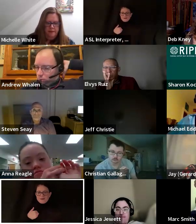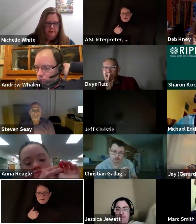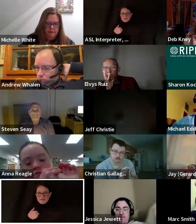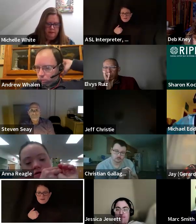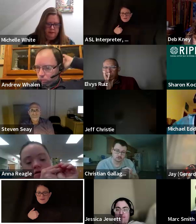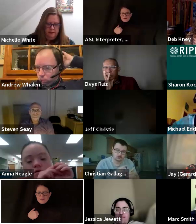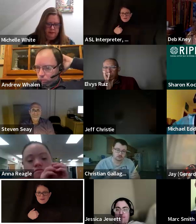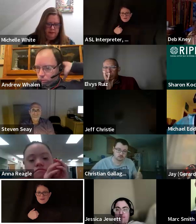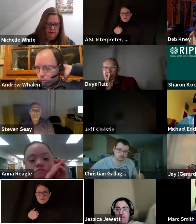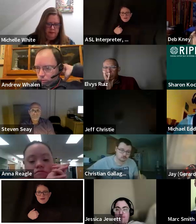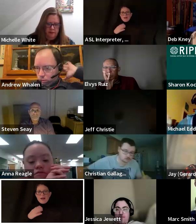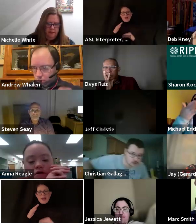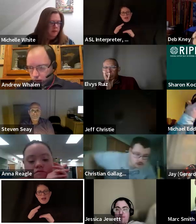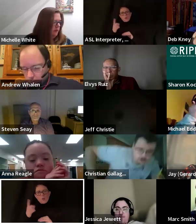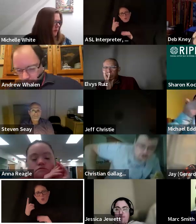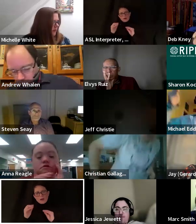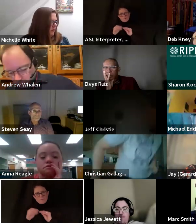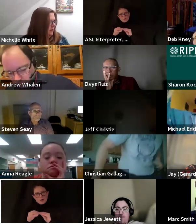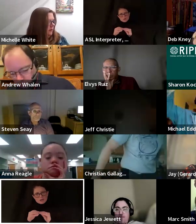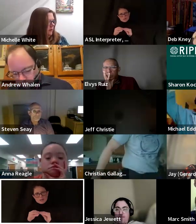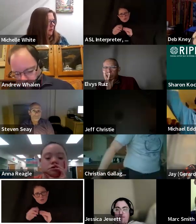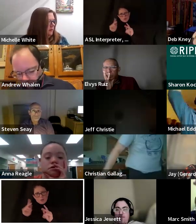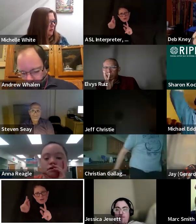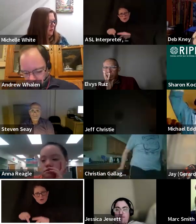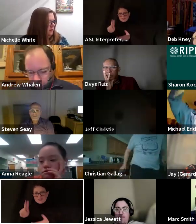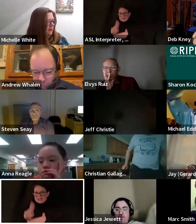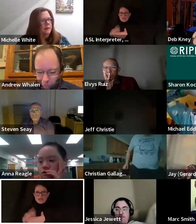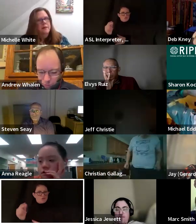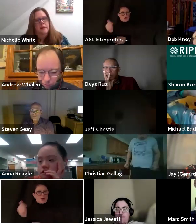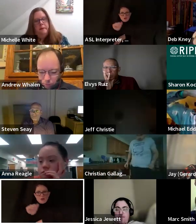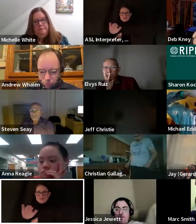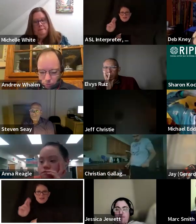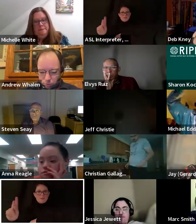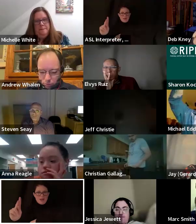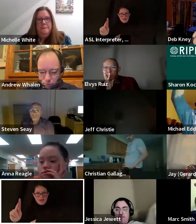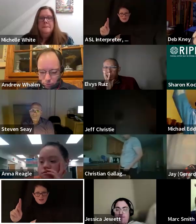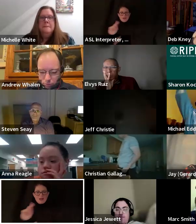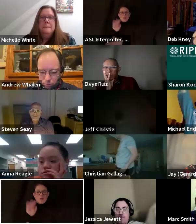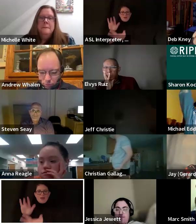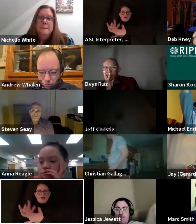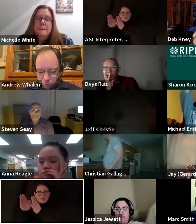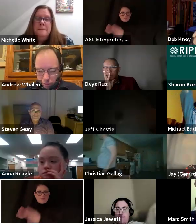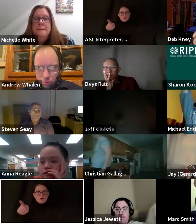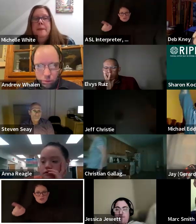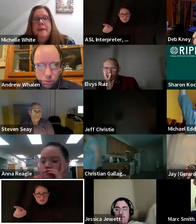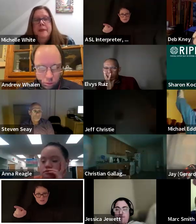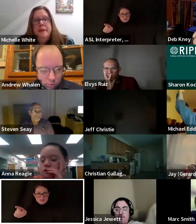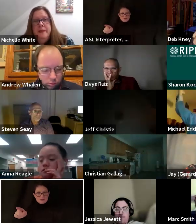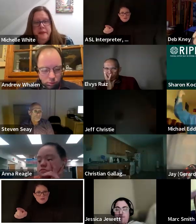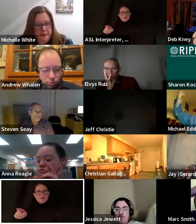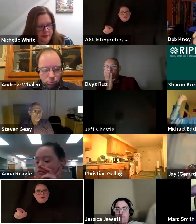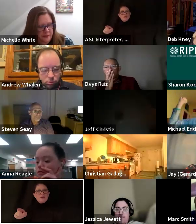I want to say at least one person sign off on it right away and send it back. And we outreach to that person. And we